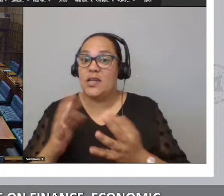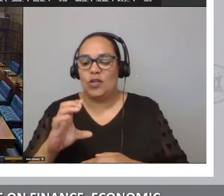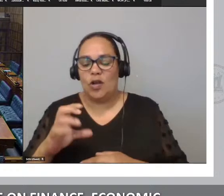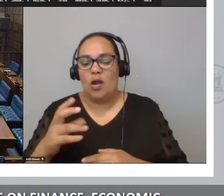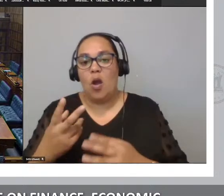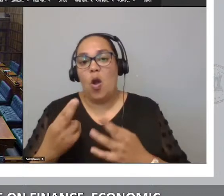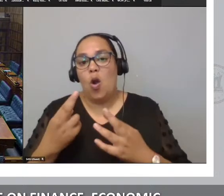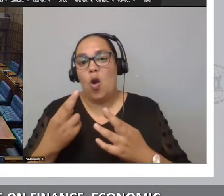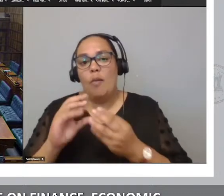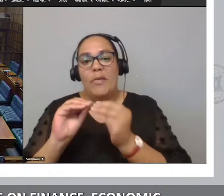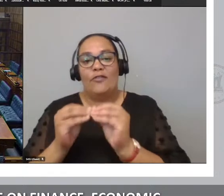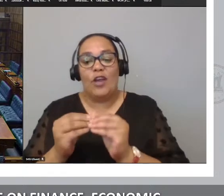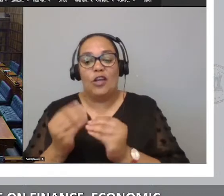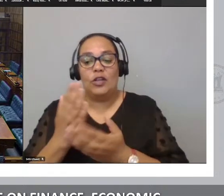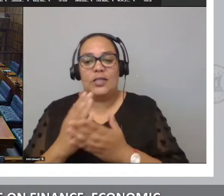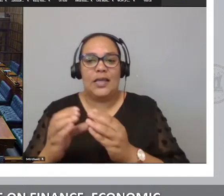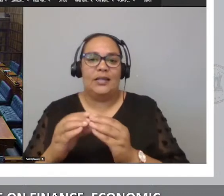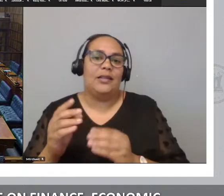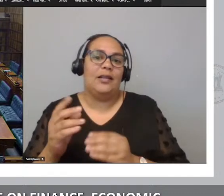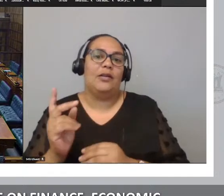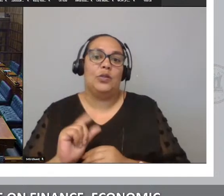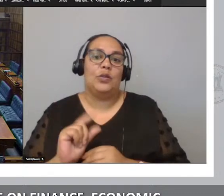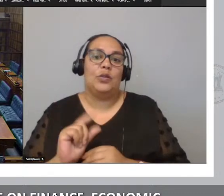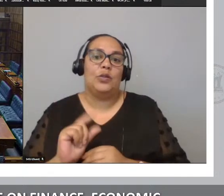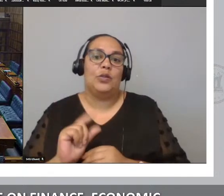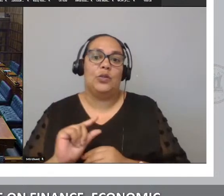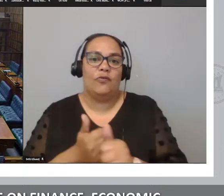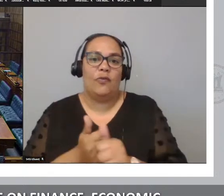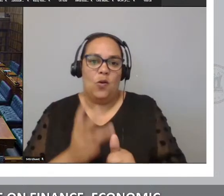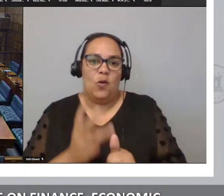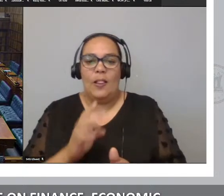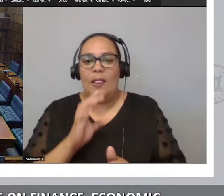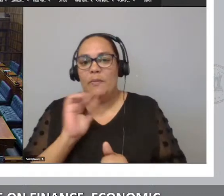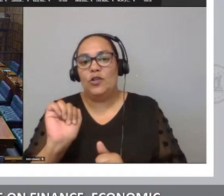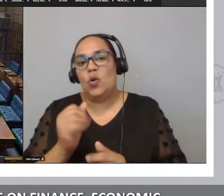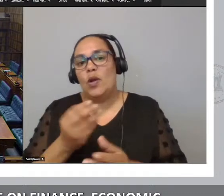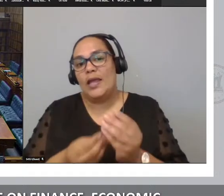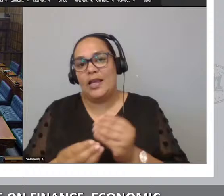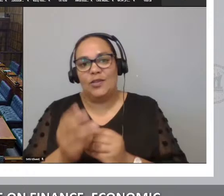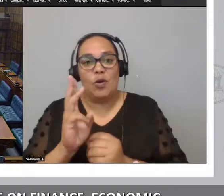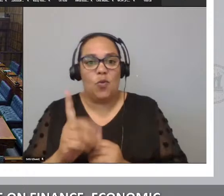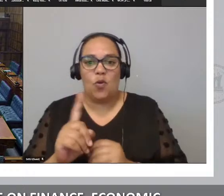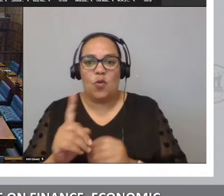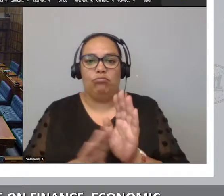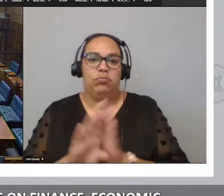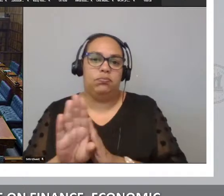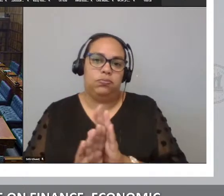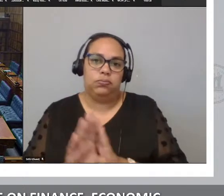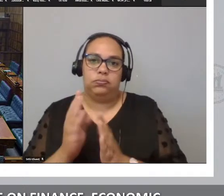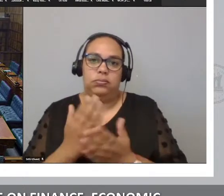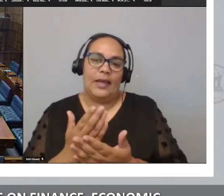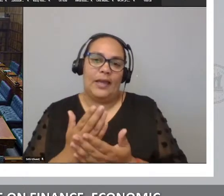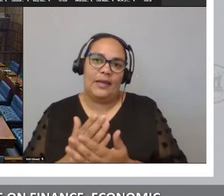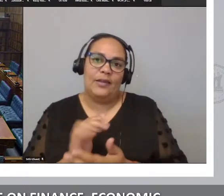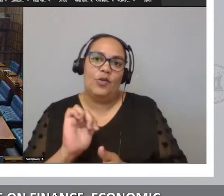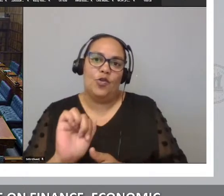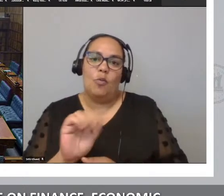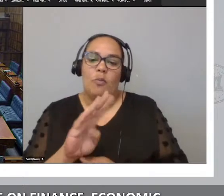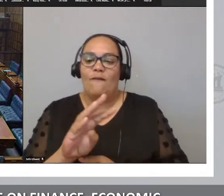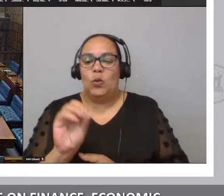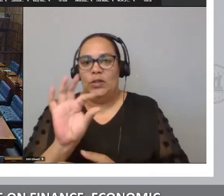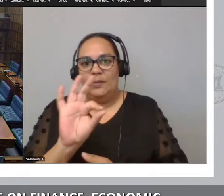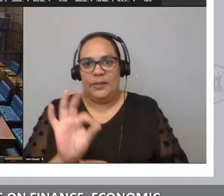the manufacturing sector will follow suit and and that our exports will be able to improve U by